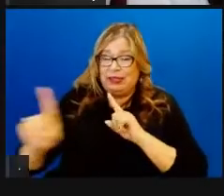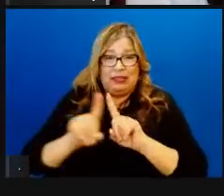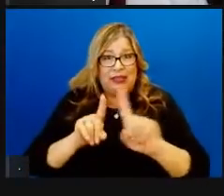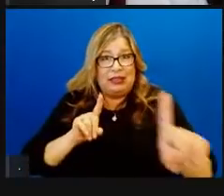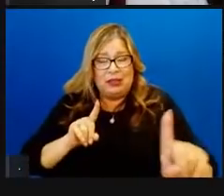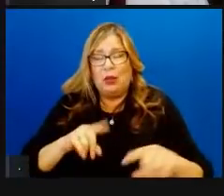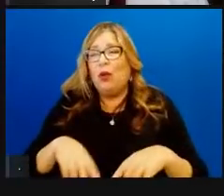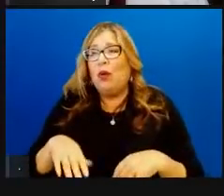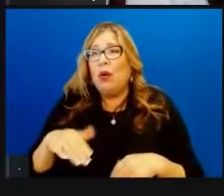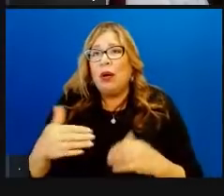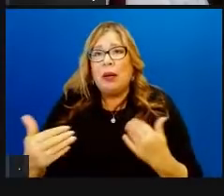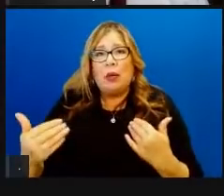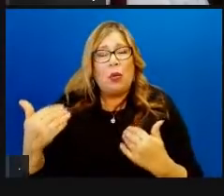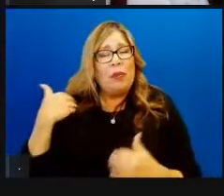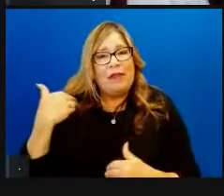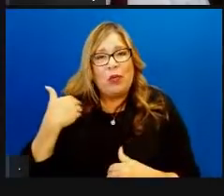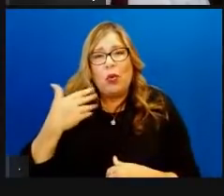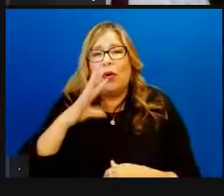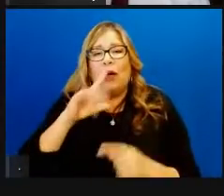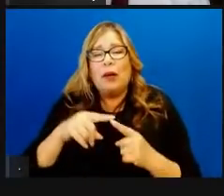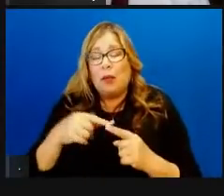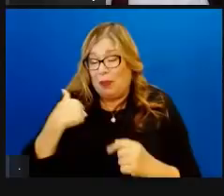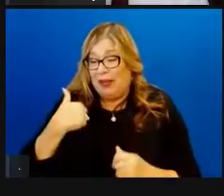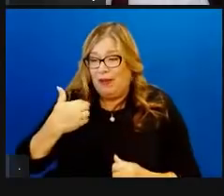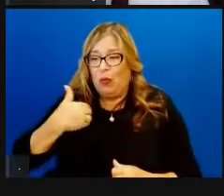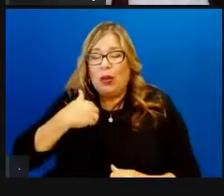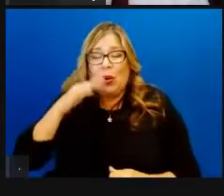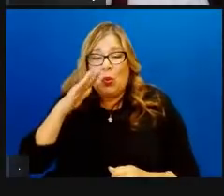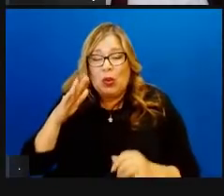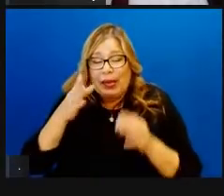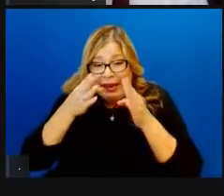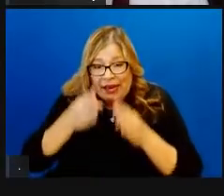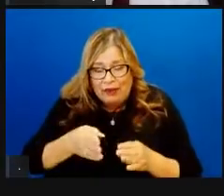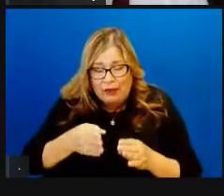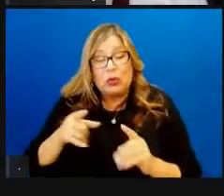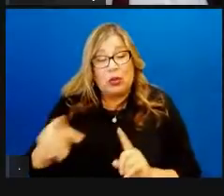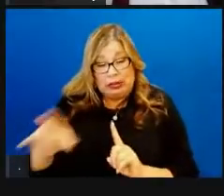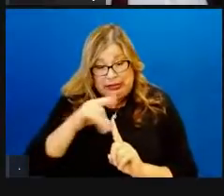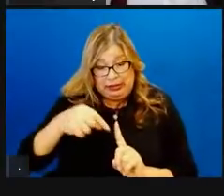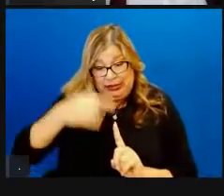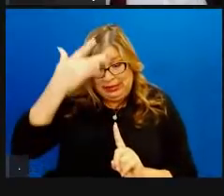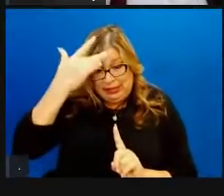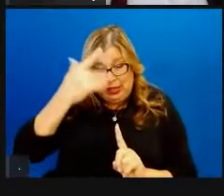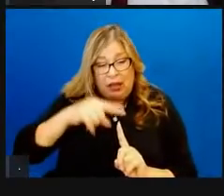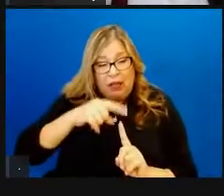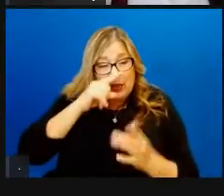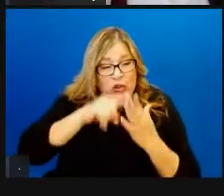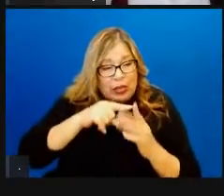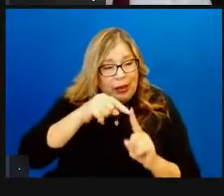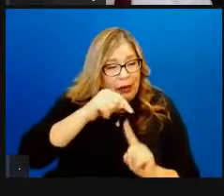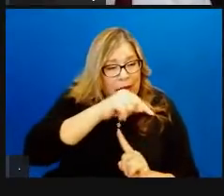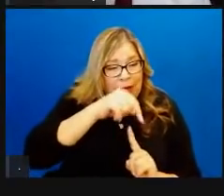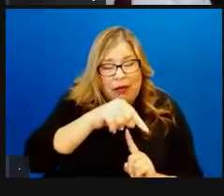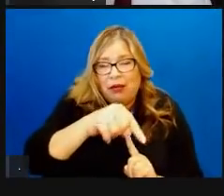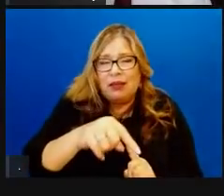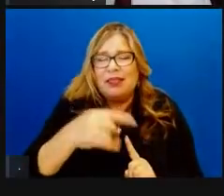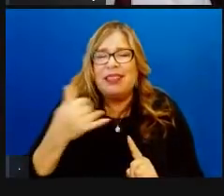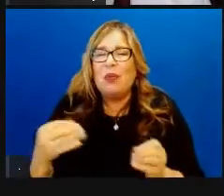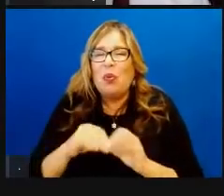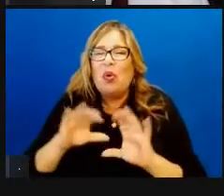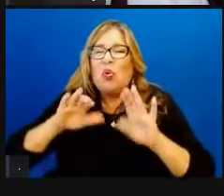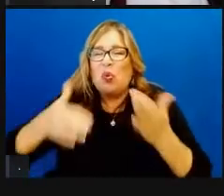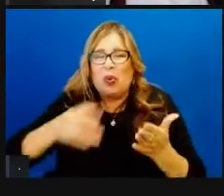move away from individual contact tracing to group contact tracing in some school districts has been important. Not that this is the